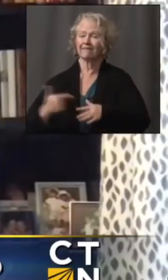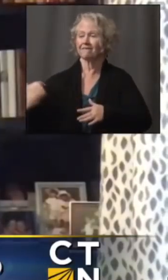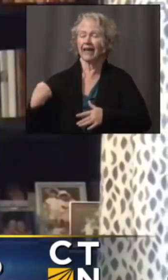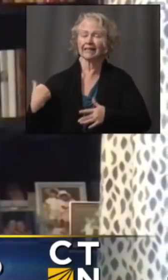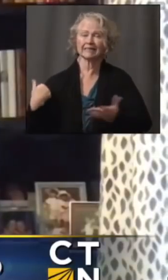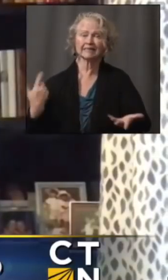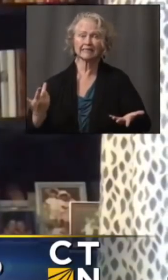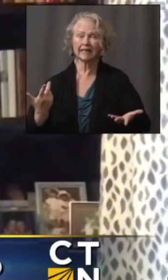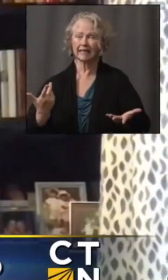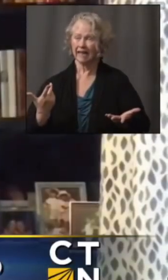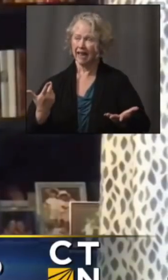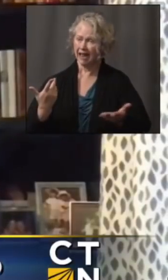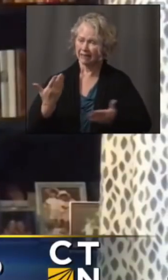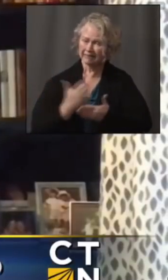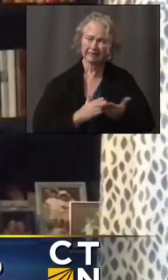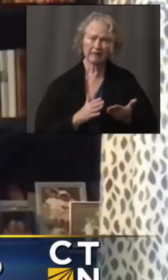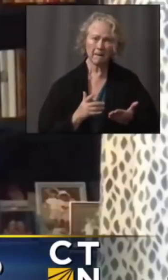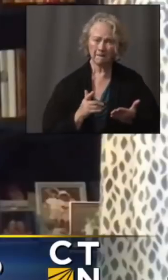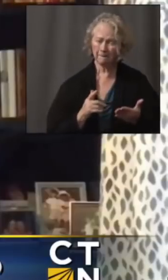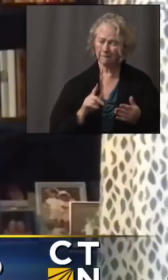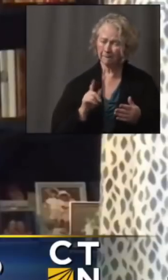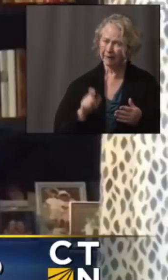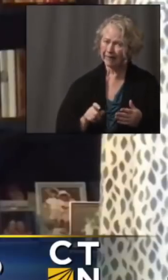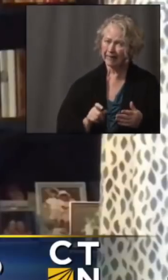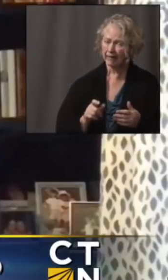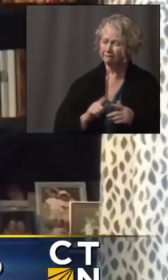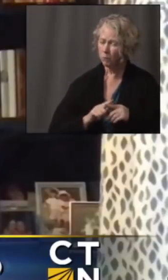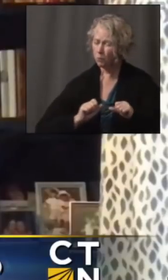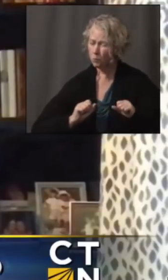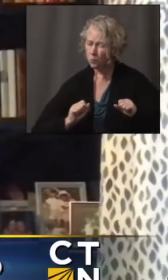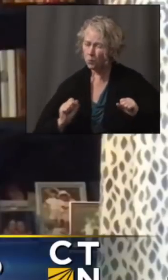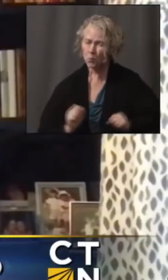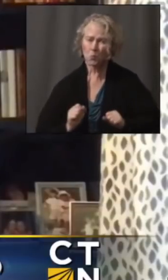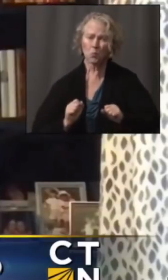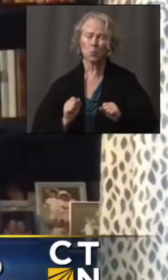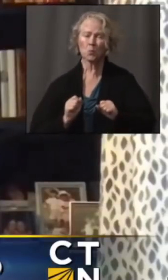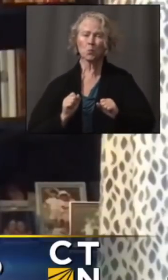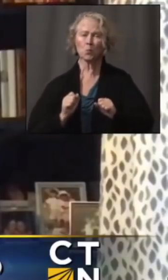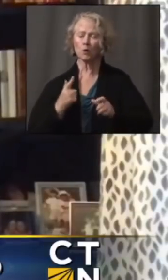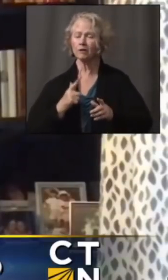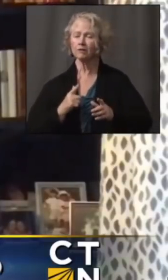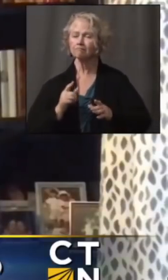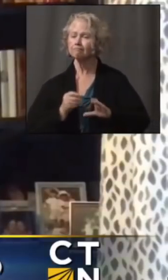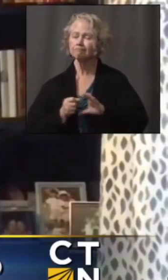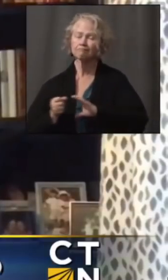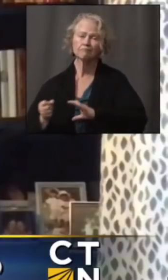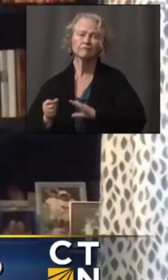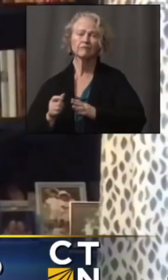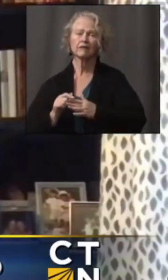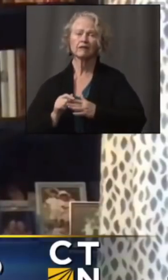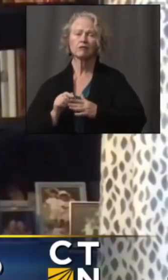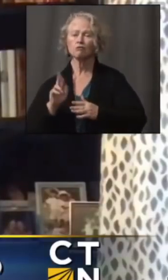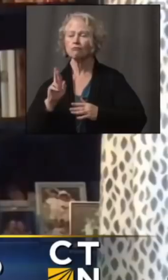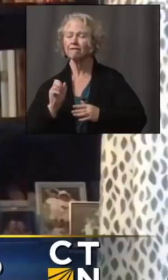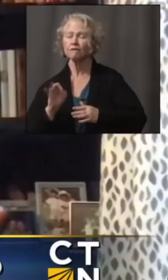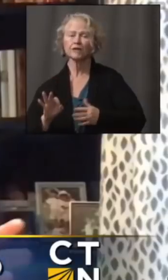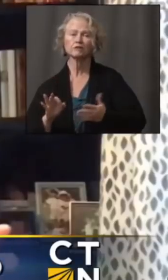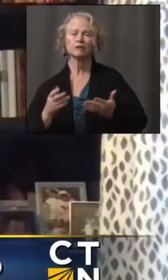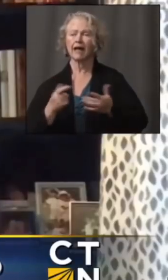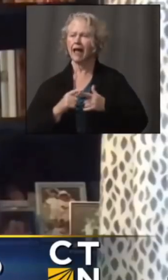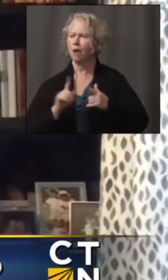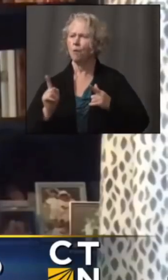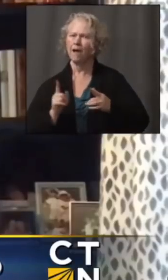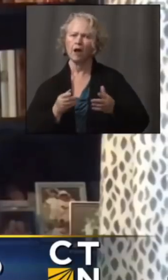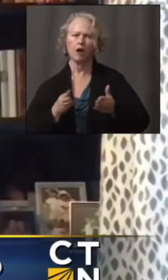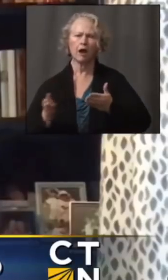requires 100-degree sub-zero refrigeration. Others require different metrics. Some are going to different depots. And you're handing